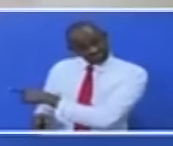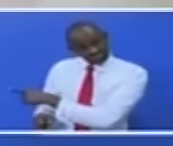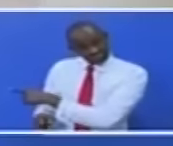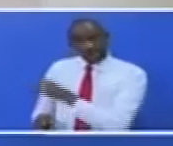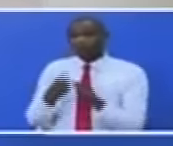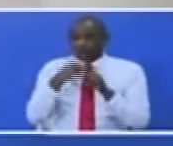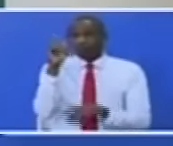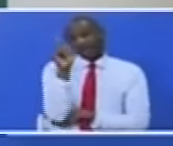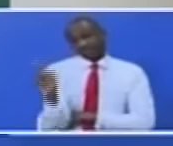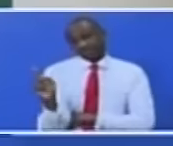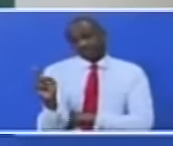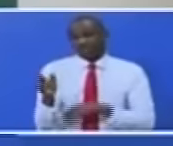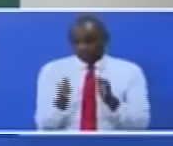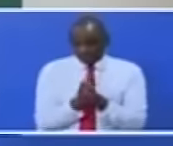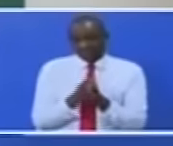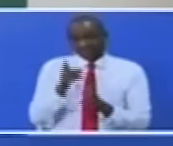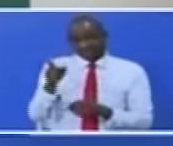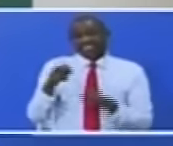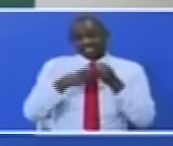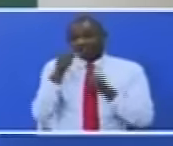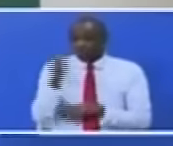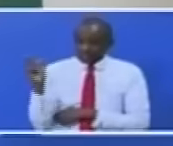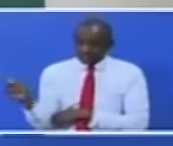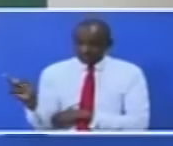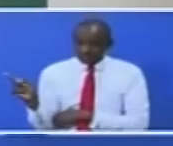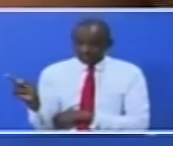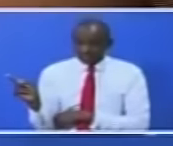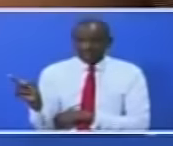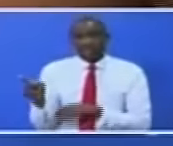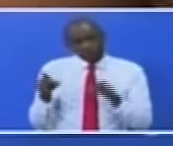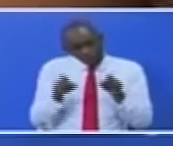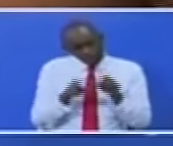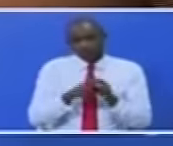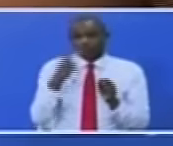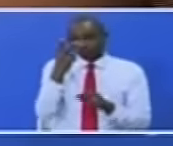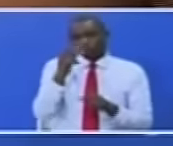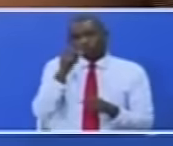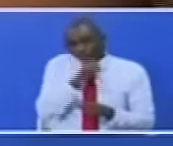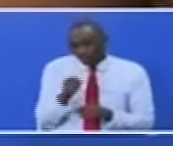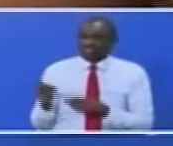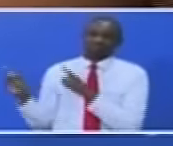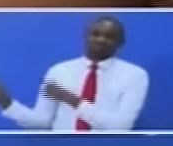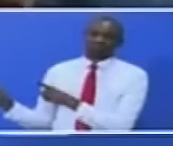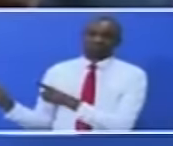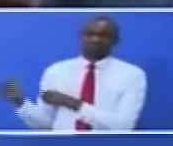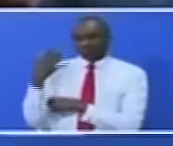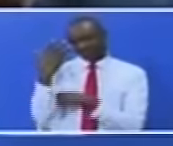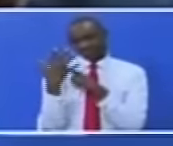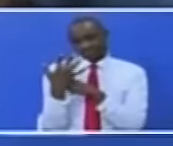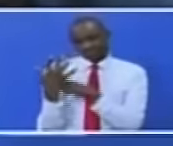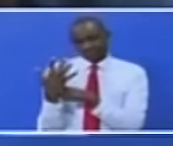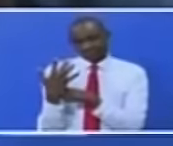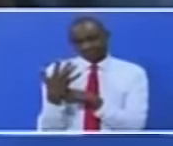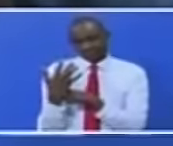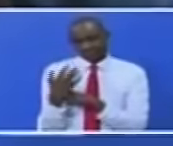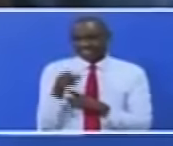in Form 1, and 7-year-old Nixon Munene, and also their 2-year-old niece Winnie Wanjiko. Just a thing should not